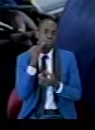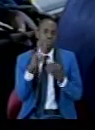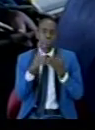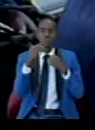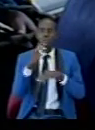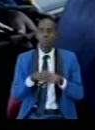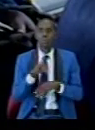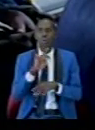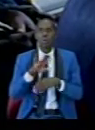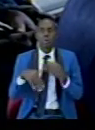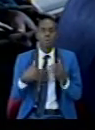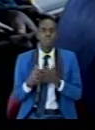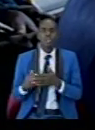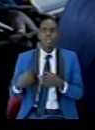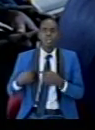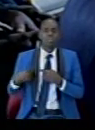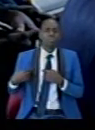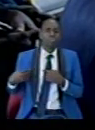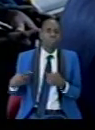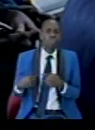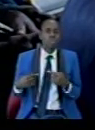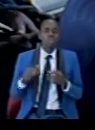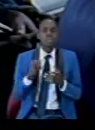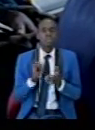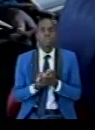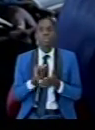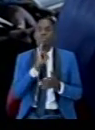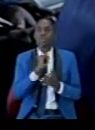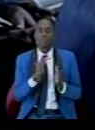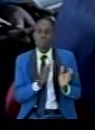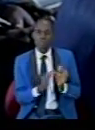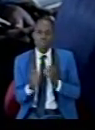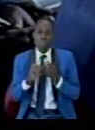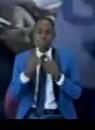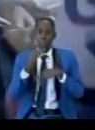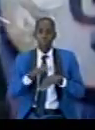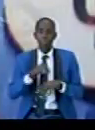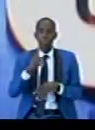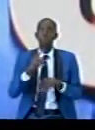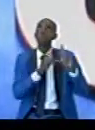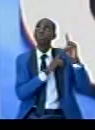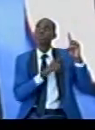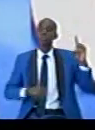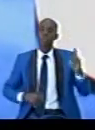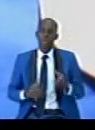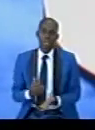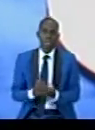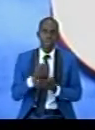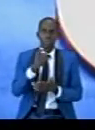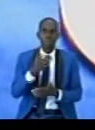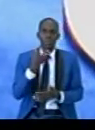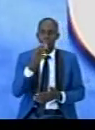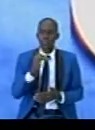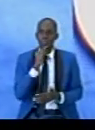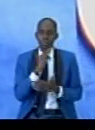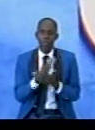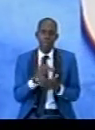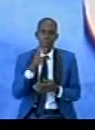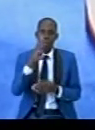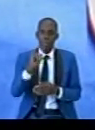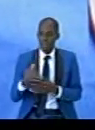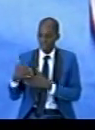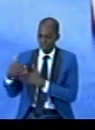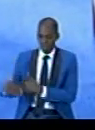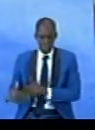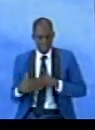attacks you are about to carry. He says, I'll carry it for you. There is somebody by your side. His name